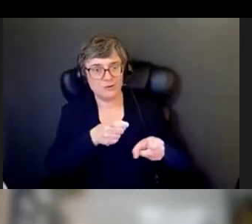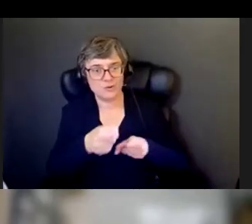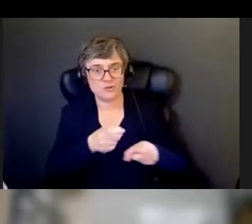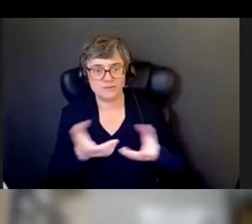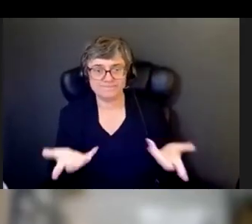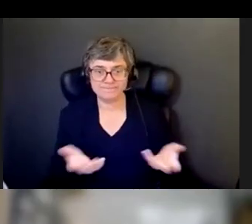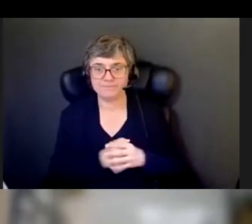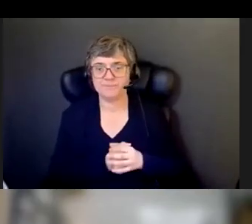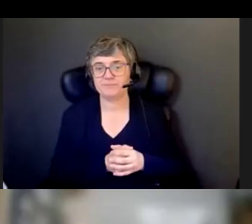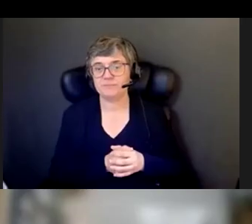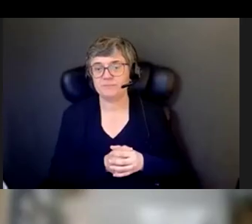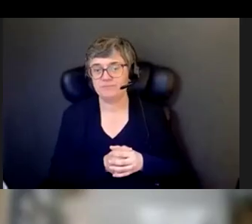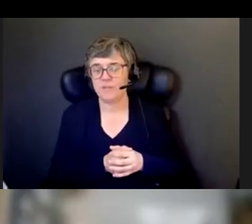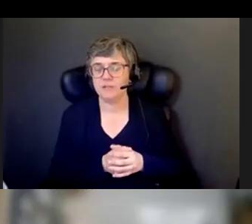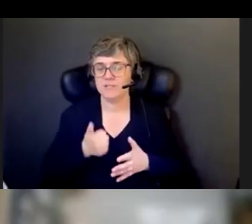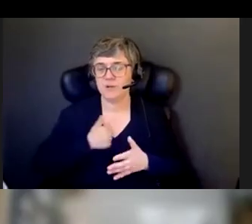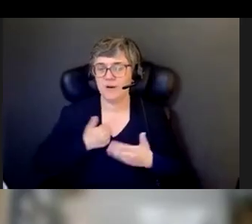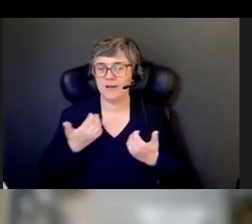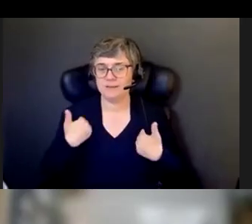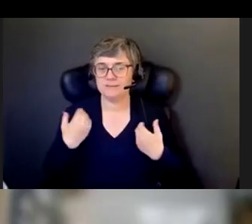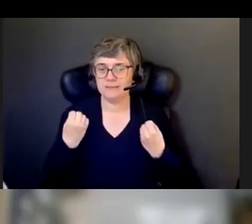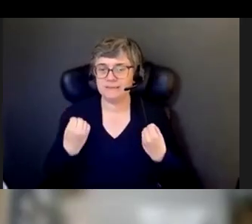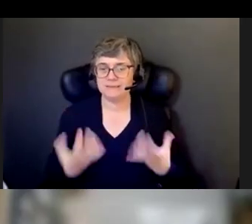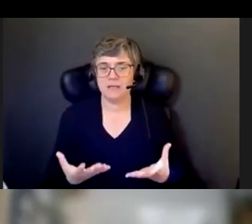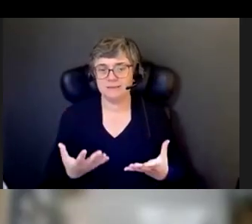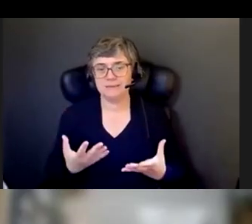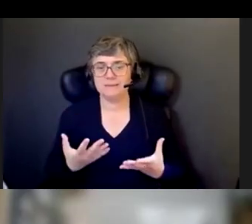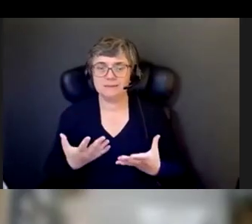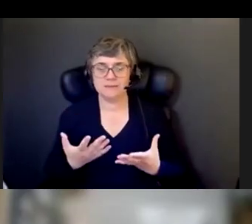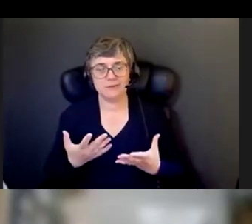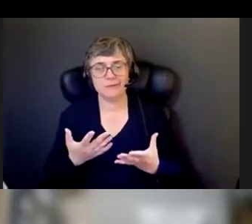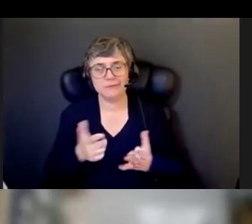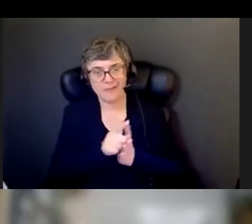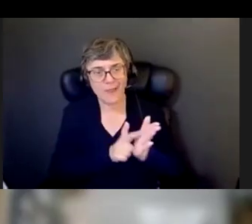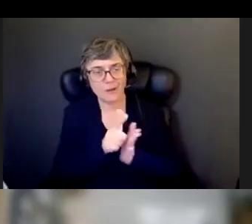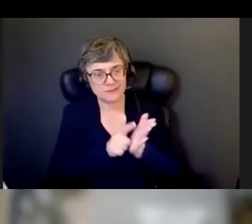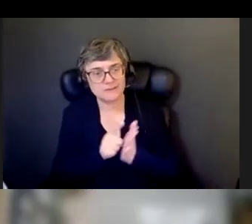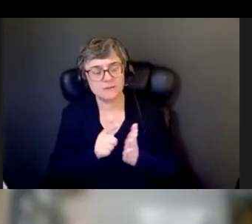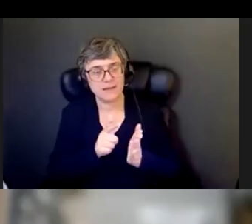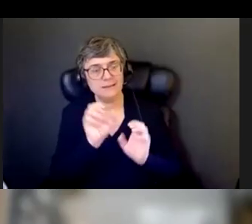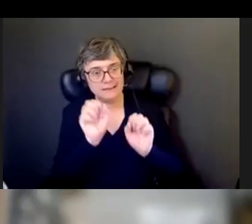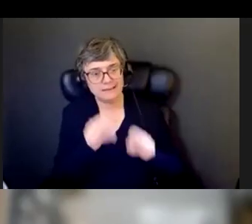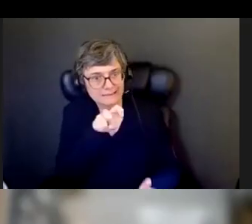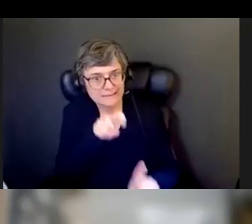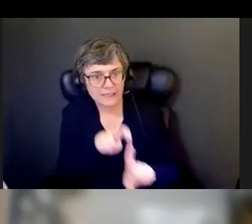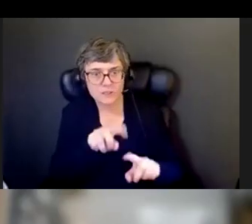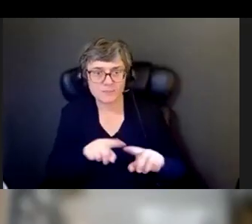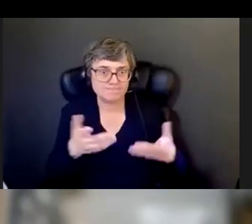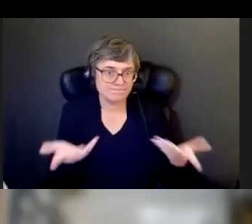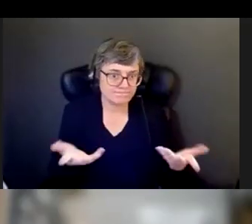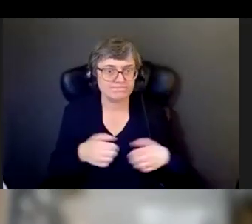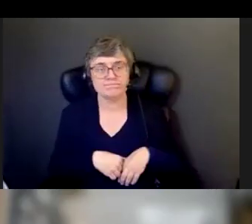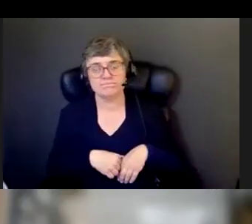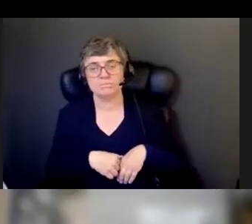third point is what I call the arc of coercive control over time. So, and something I want to leave the panel with